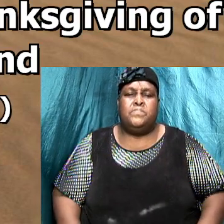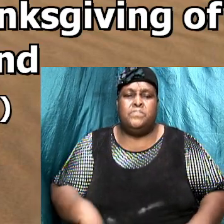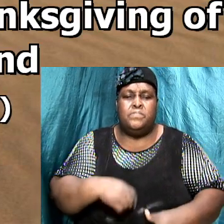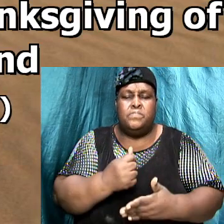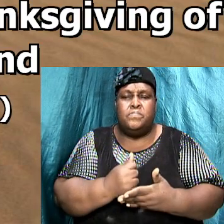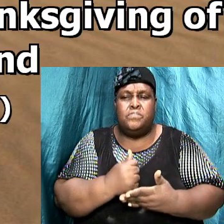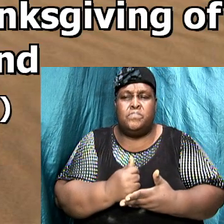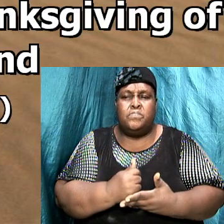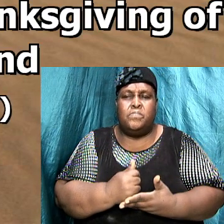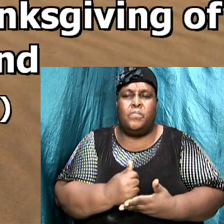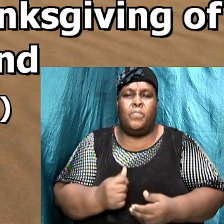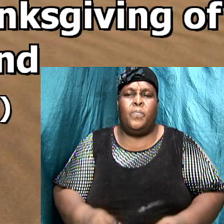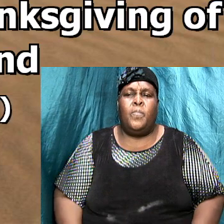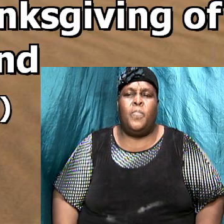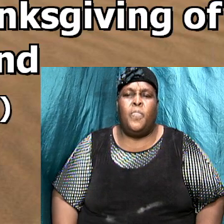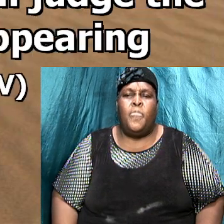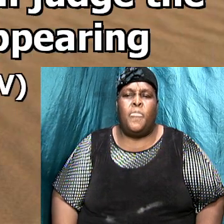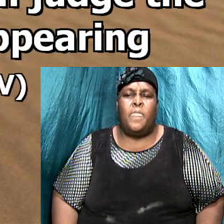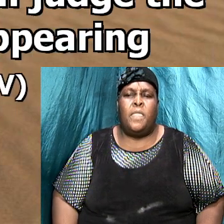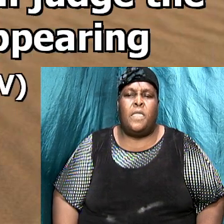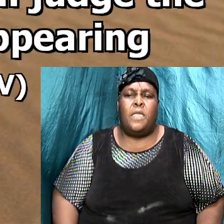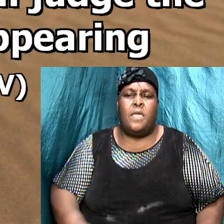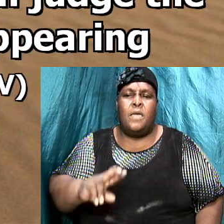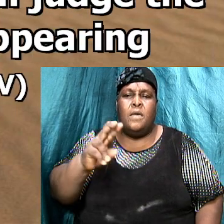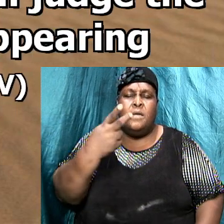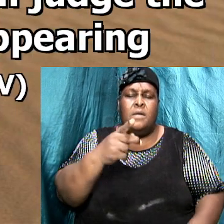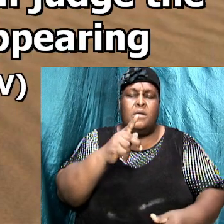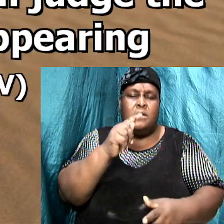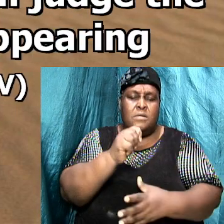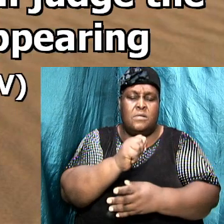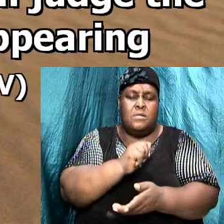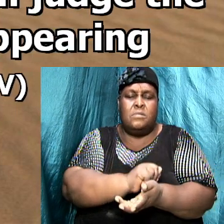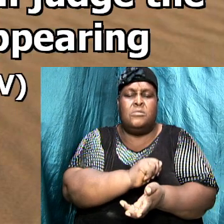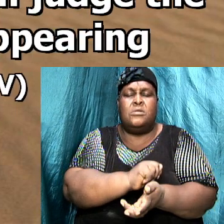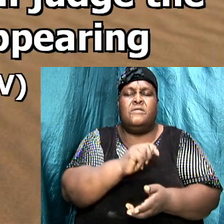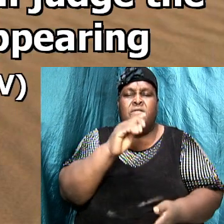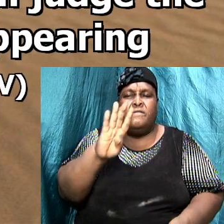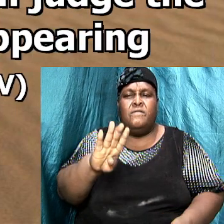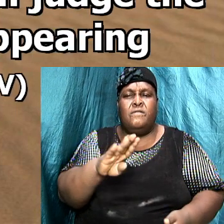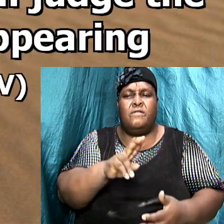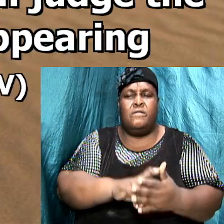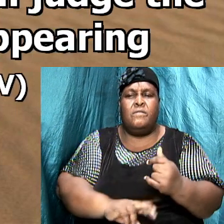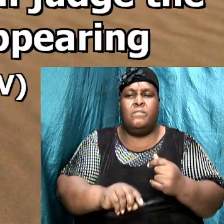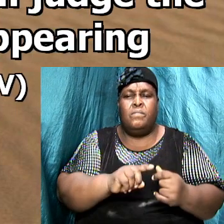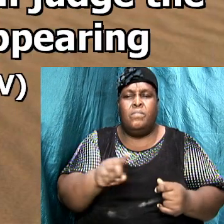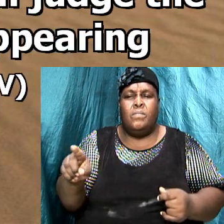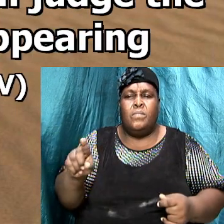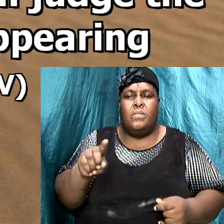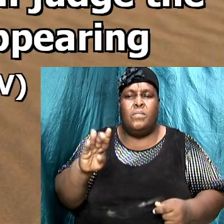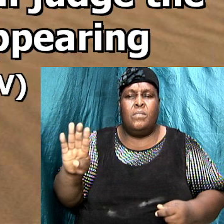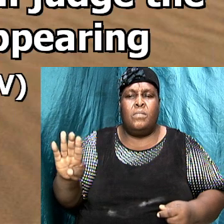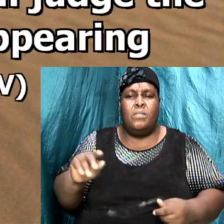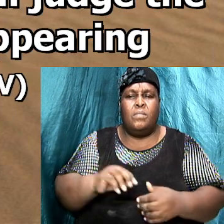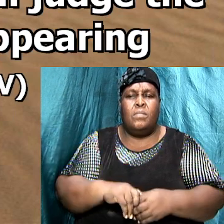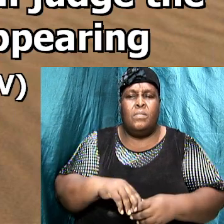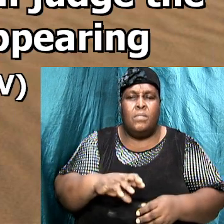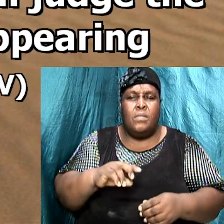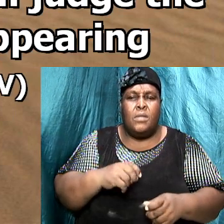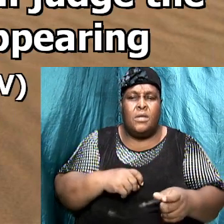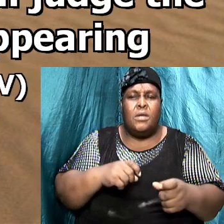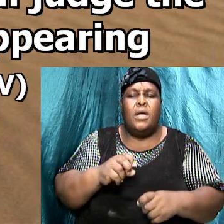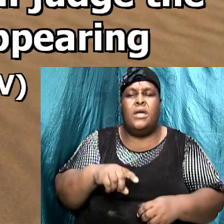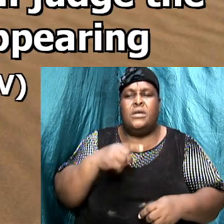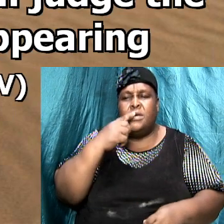Amen. So let us go to also to 2 Timothy 4, 1 through to 4. Paul now said to Timothy,